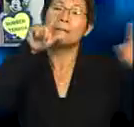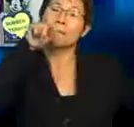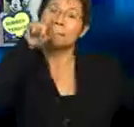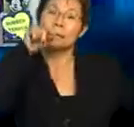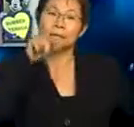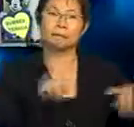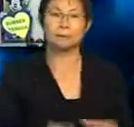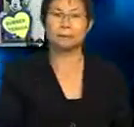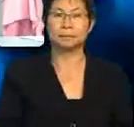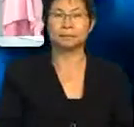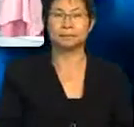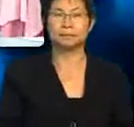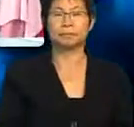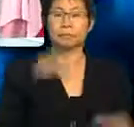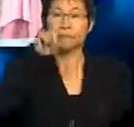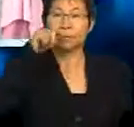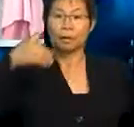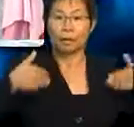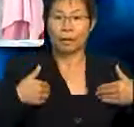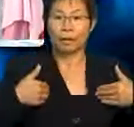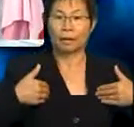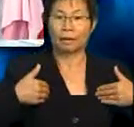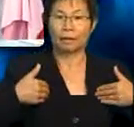This is a bird.